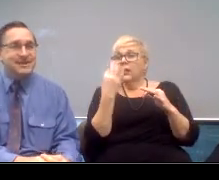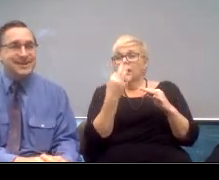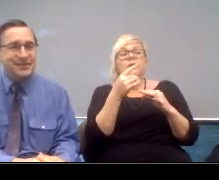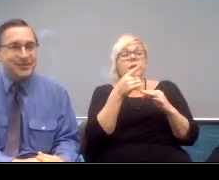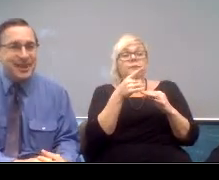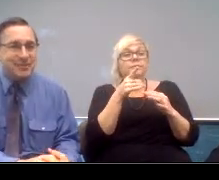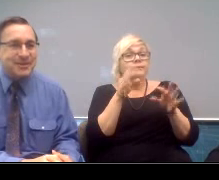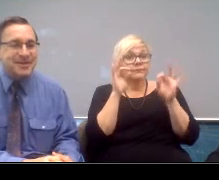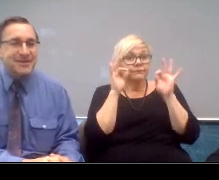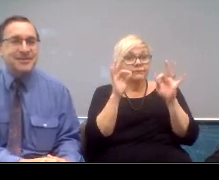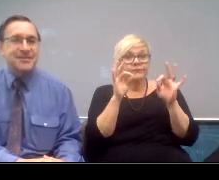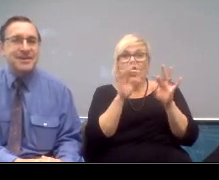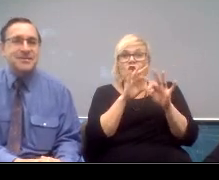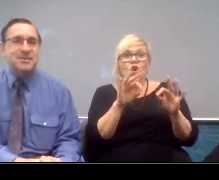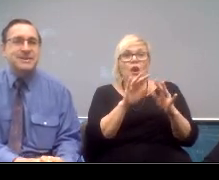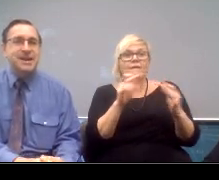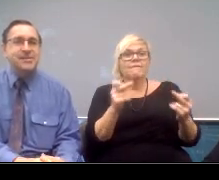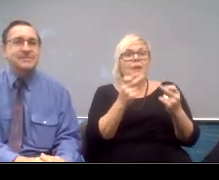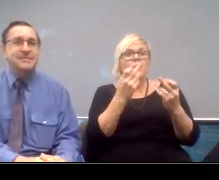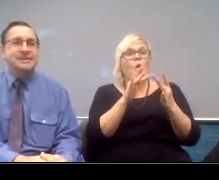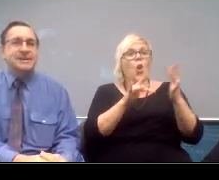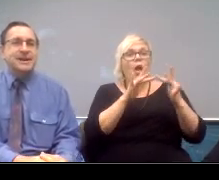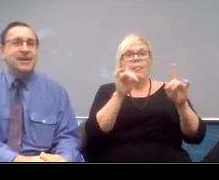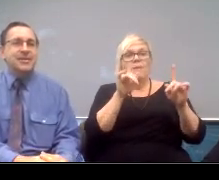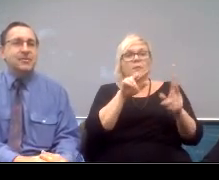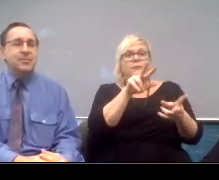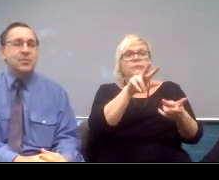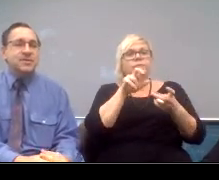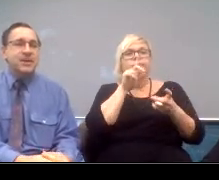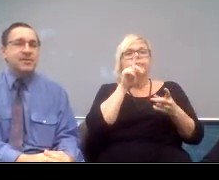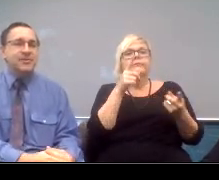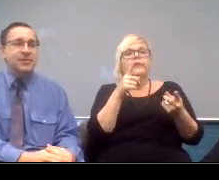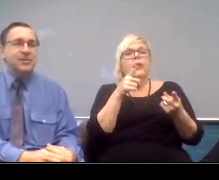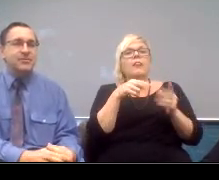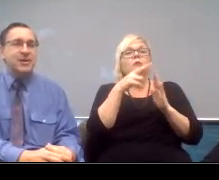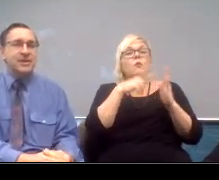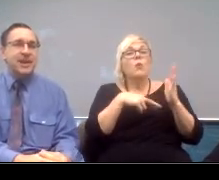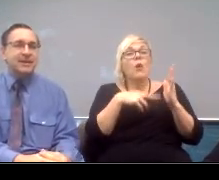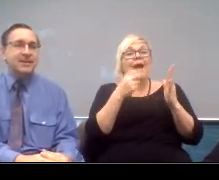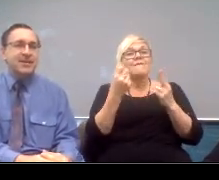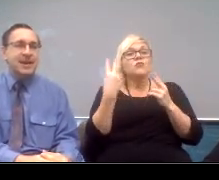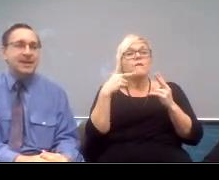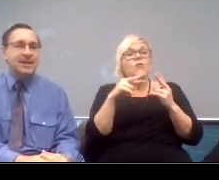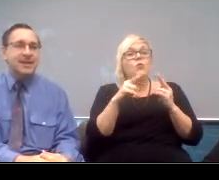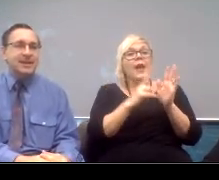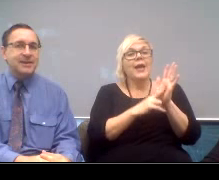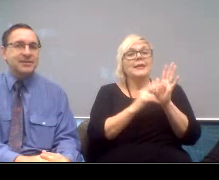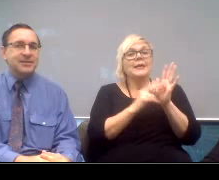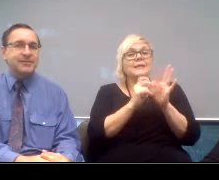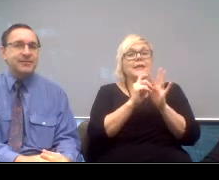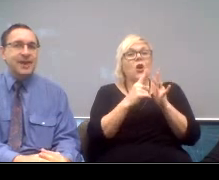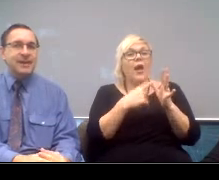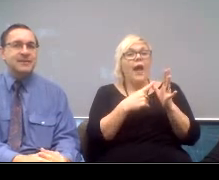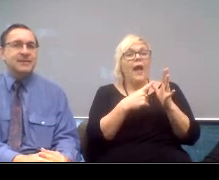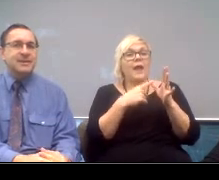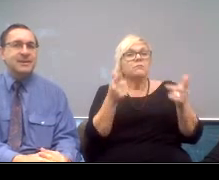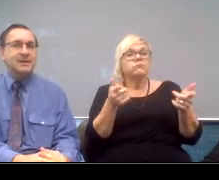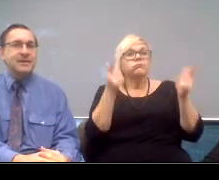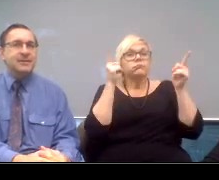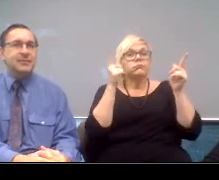absolutely correct. It isn't available online at the moment, Karen. The report is being reviewed by the NDIA executive,